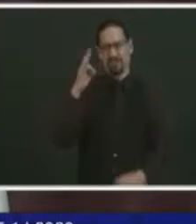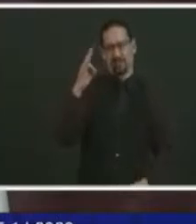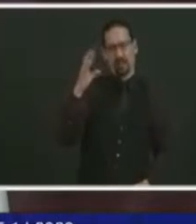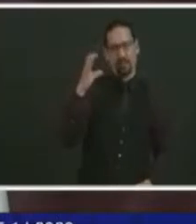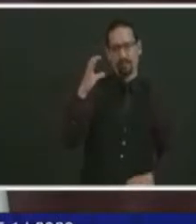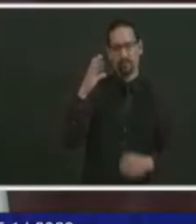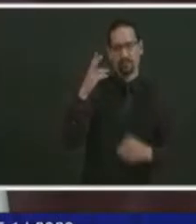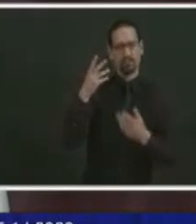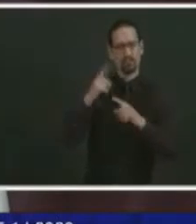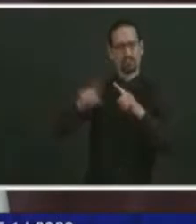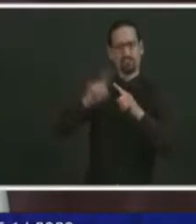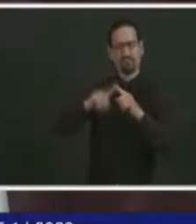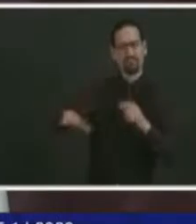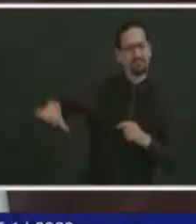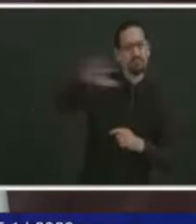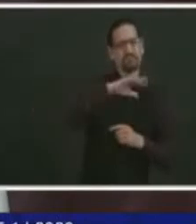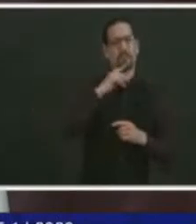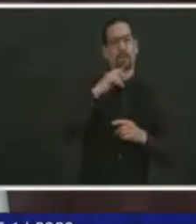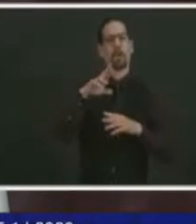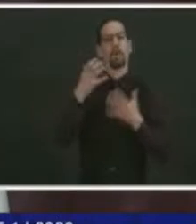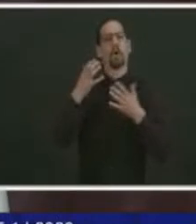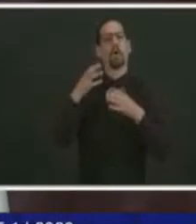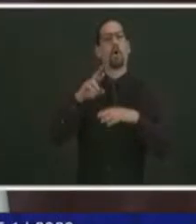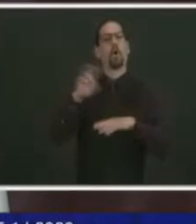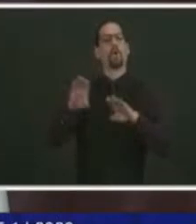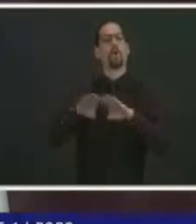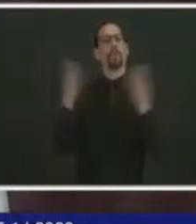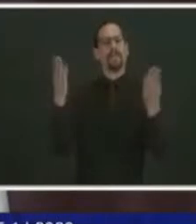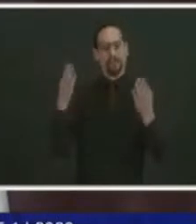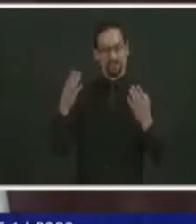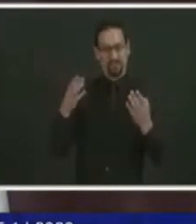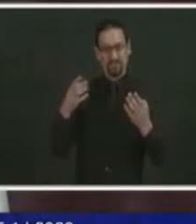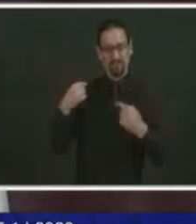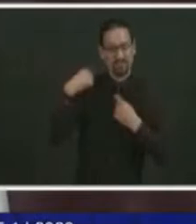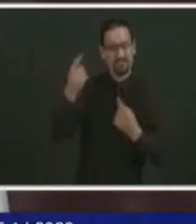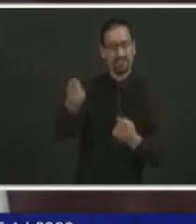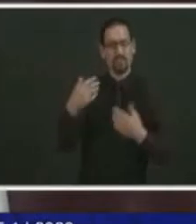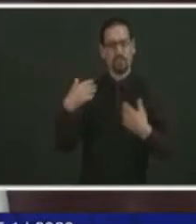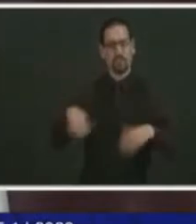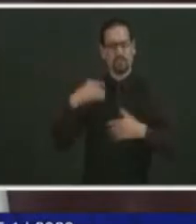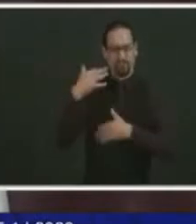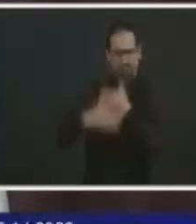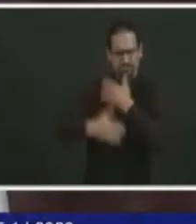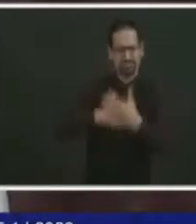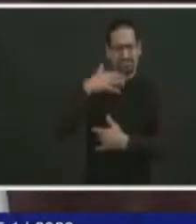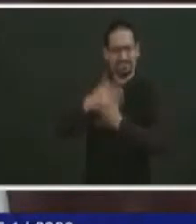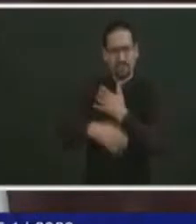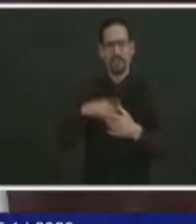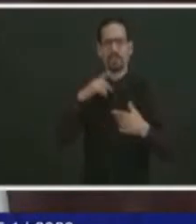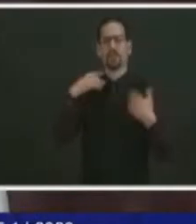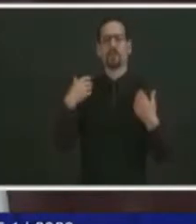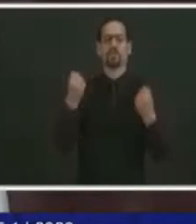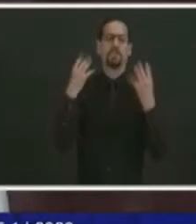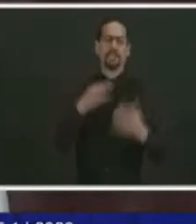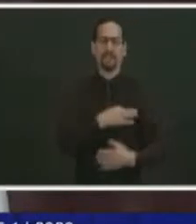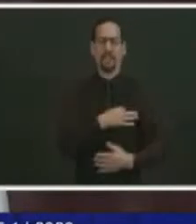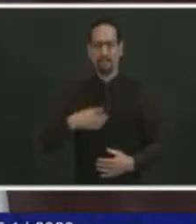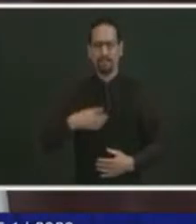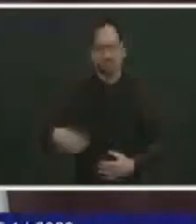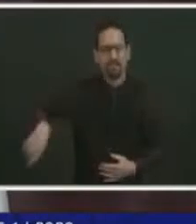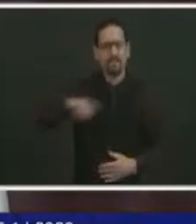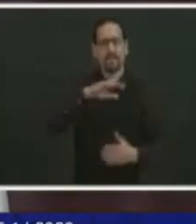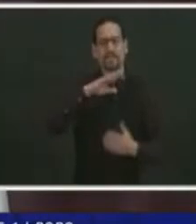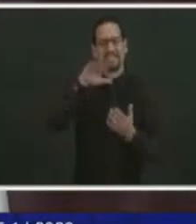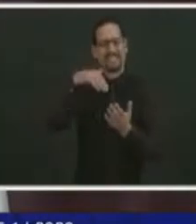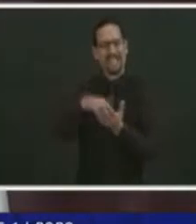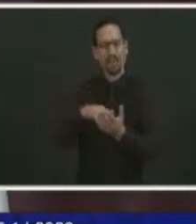DHS reopening webinar last month. So thousands of staff at hundreds of these centers, which are opening, have all gone